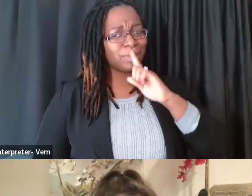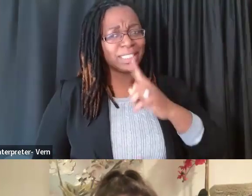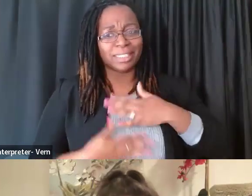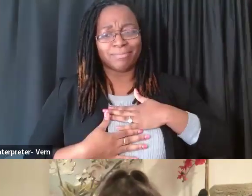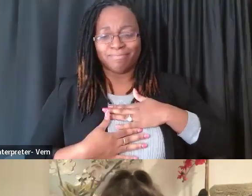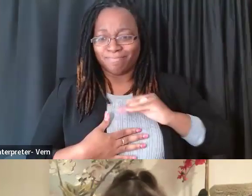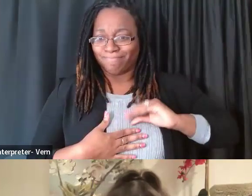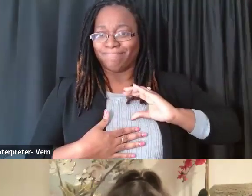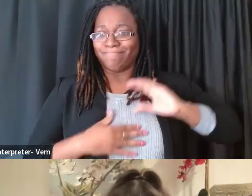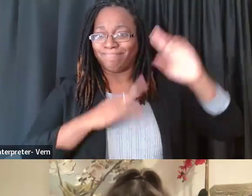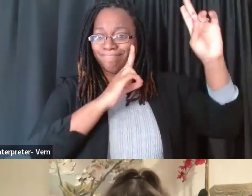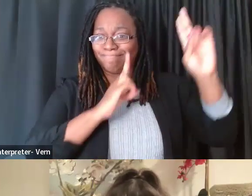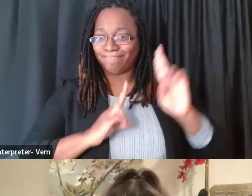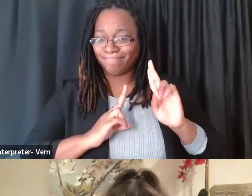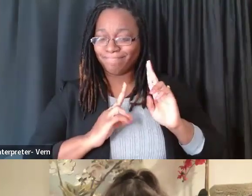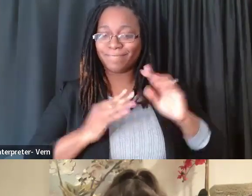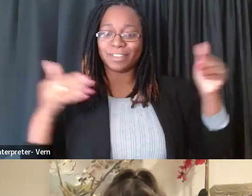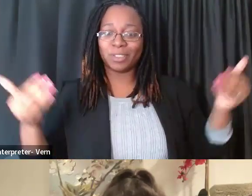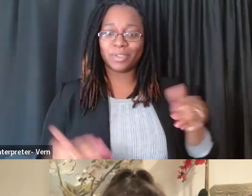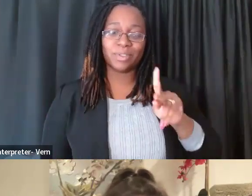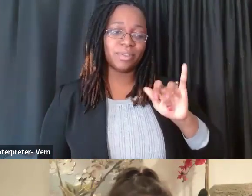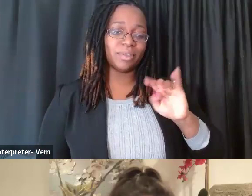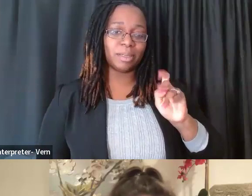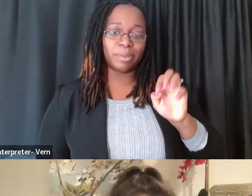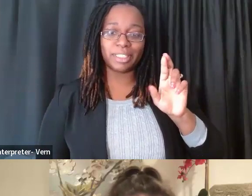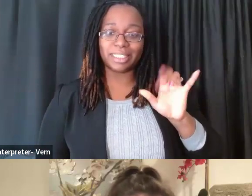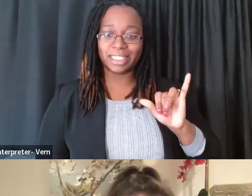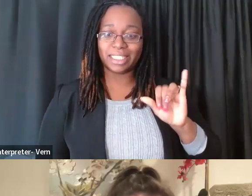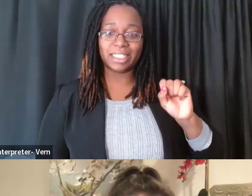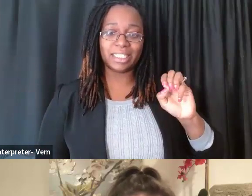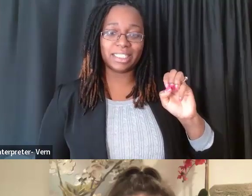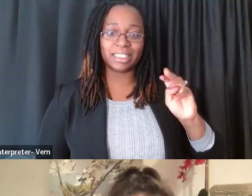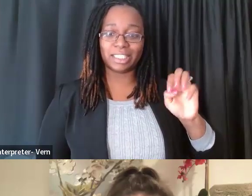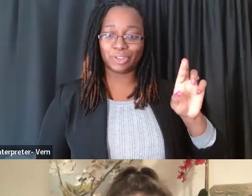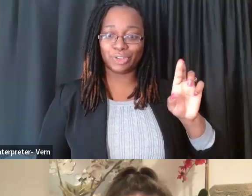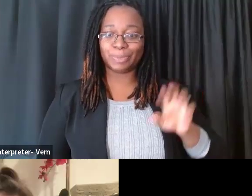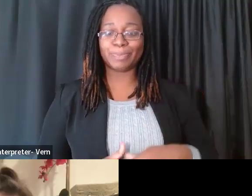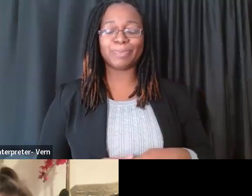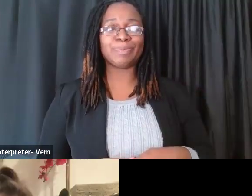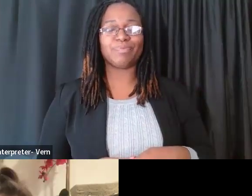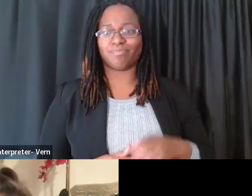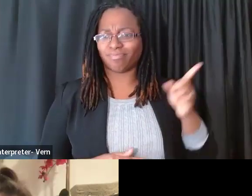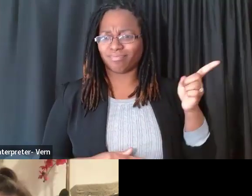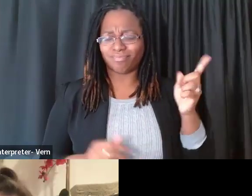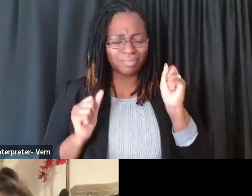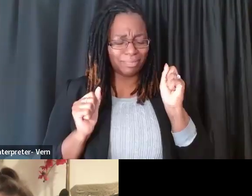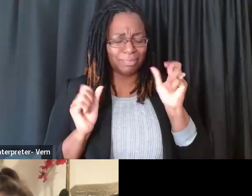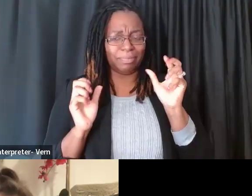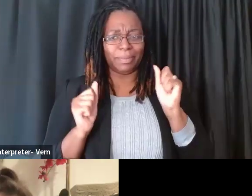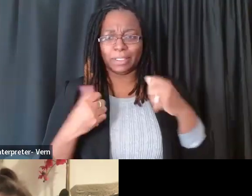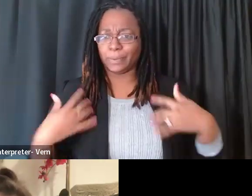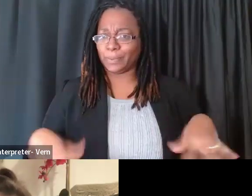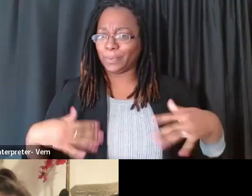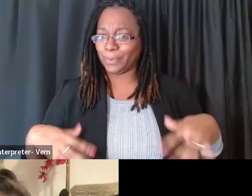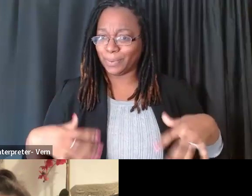pleasure to introduce Ms. Kimberly Senior. Kimberly is amazing. We actually